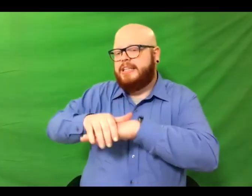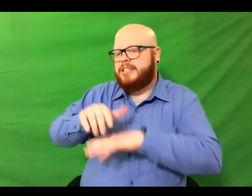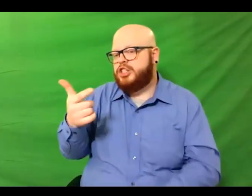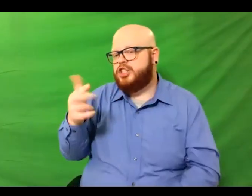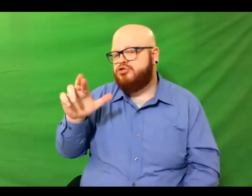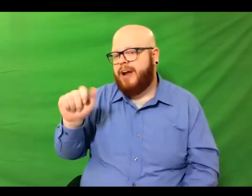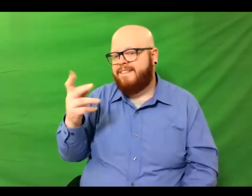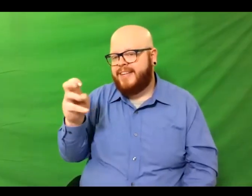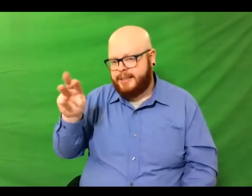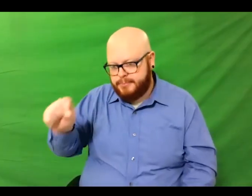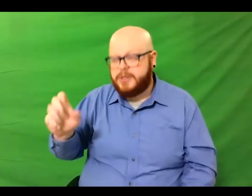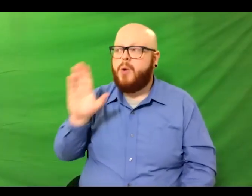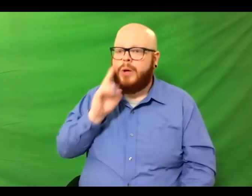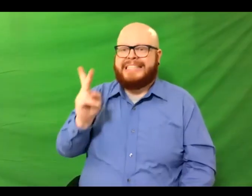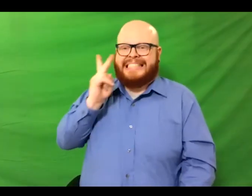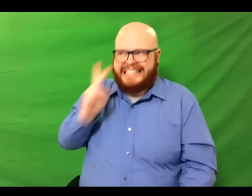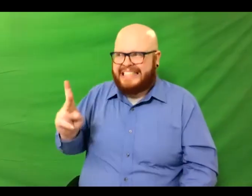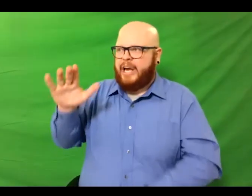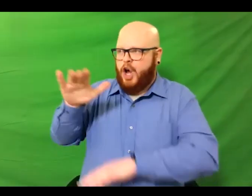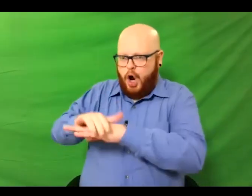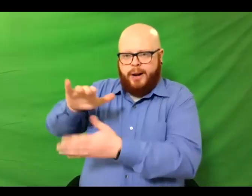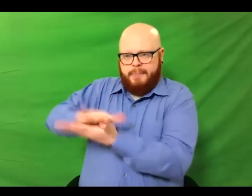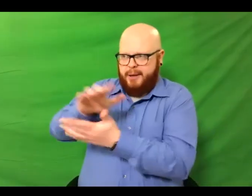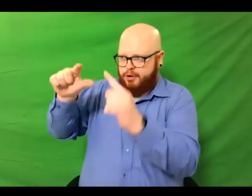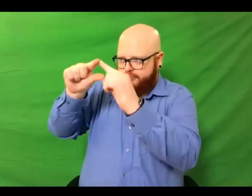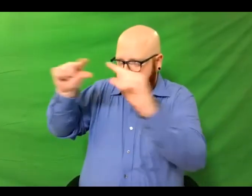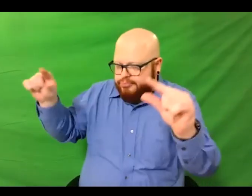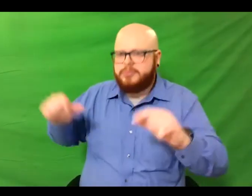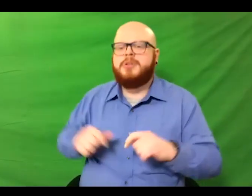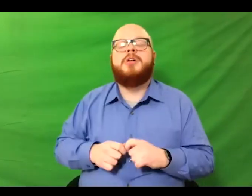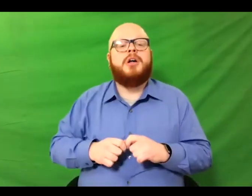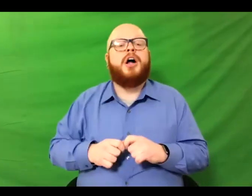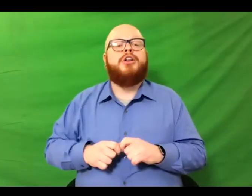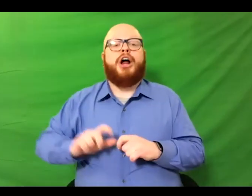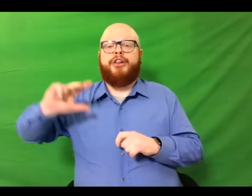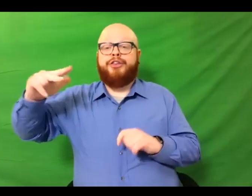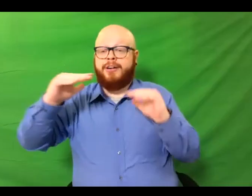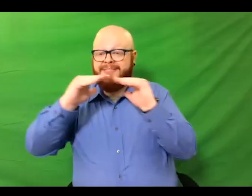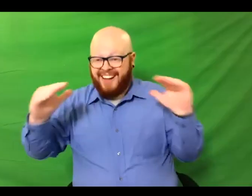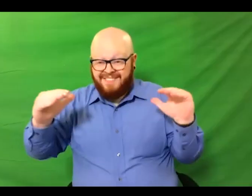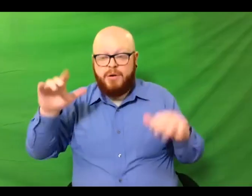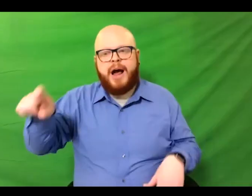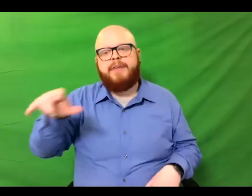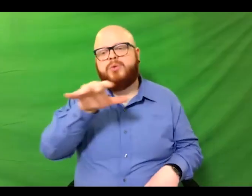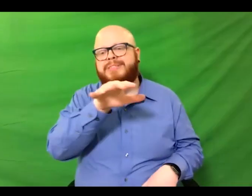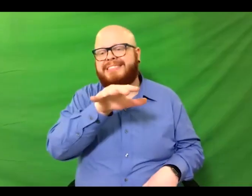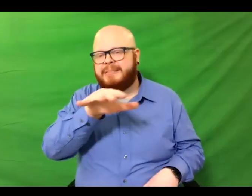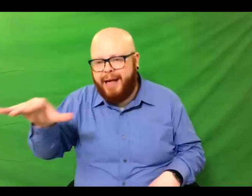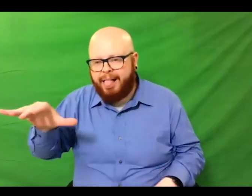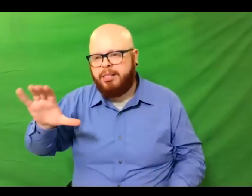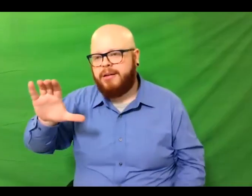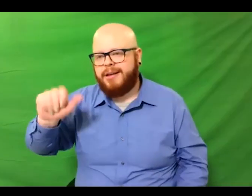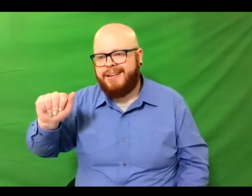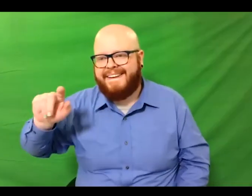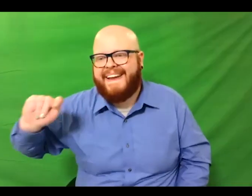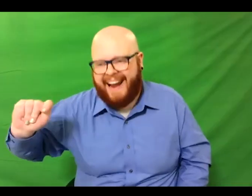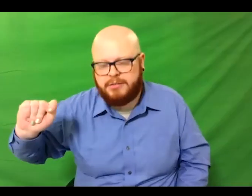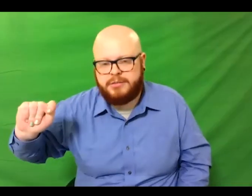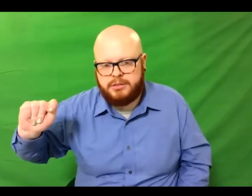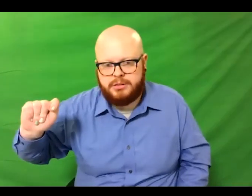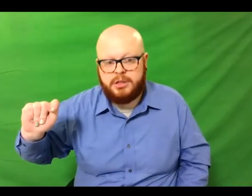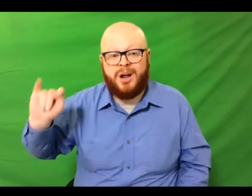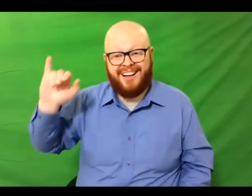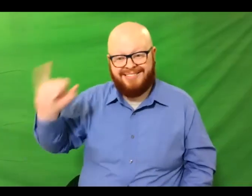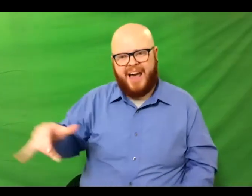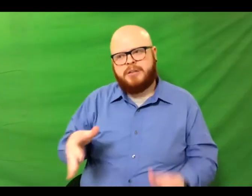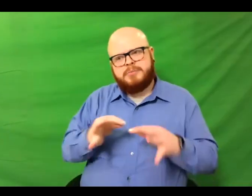page. The third level is the fingerspelled alphabet, cat. That manual alphabet to graphing correspondence is really important. So